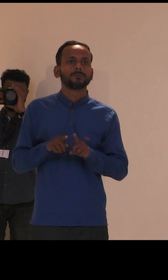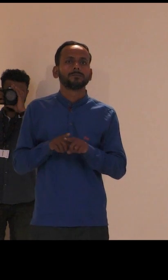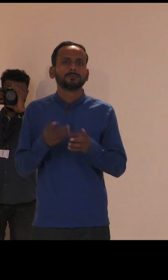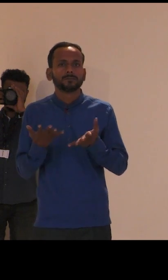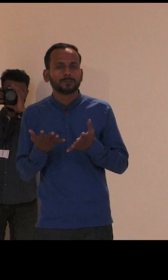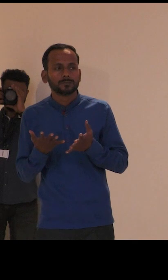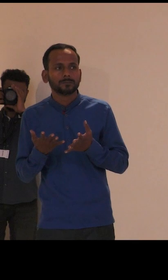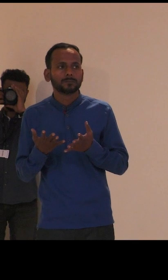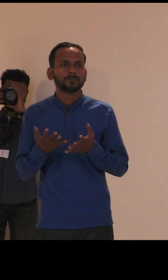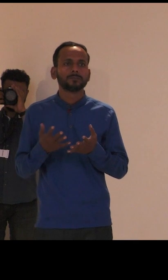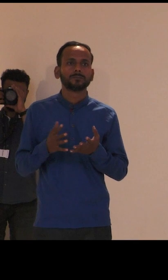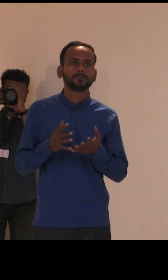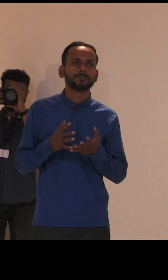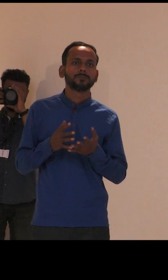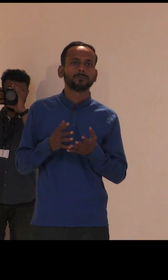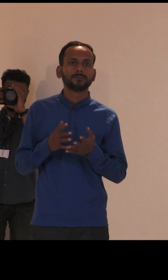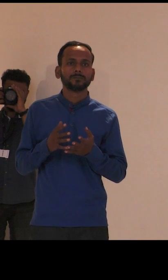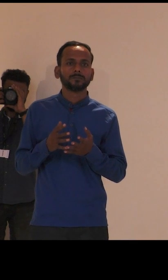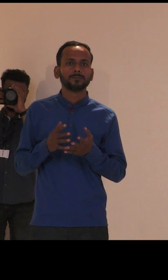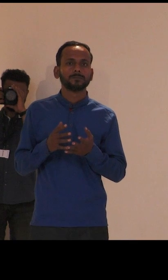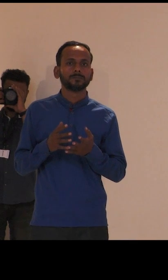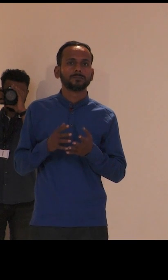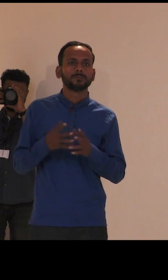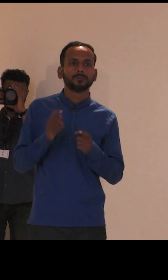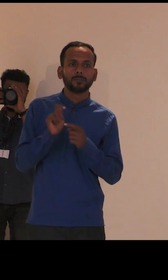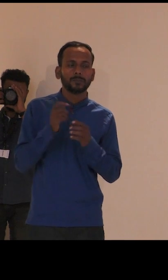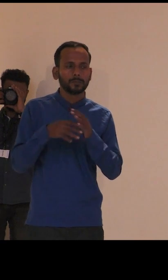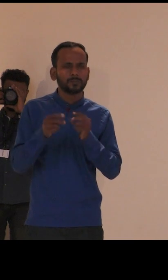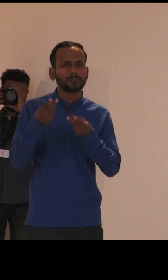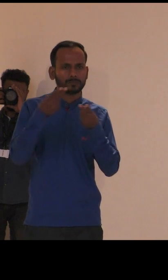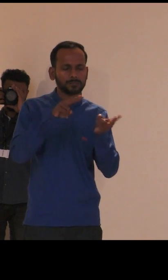say humanities or of the workforce.